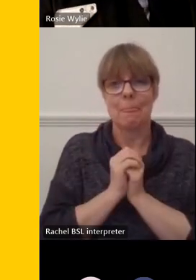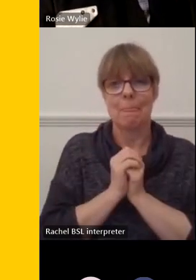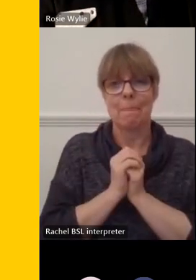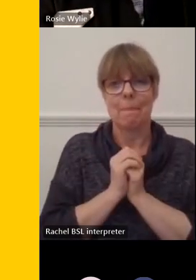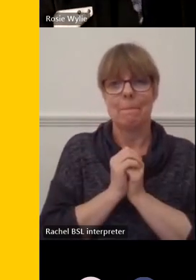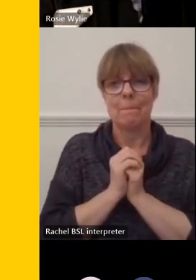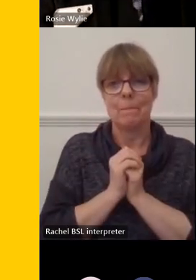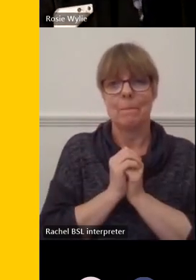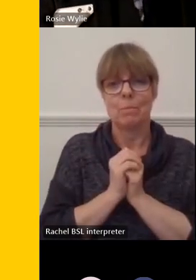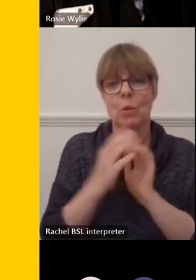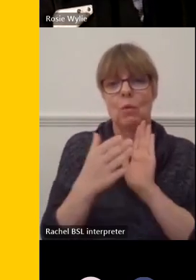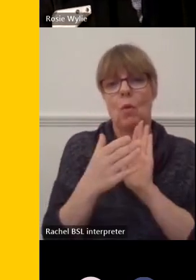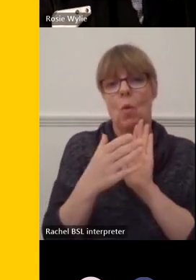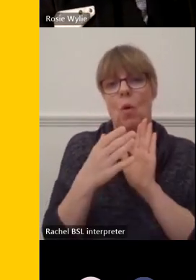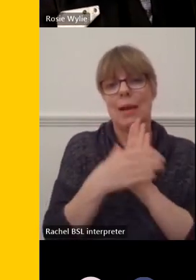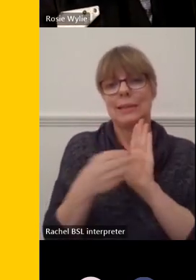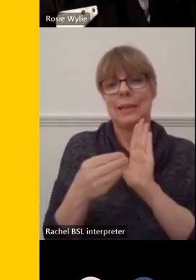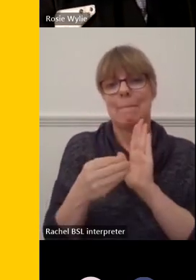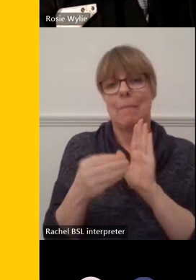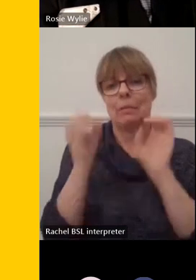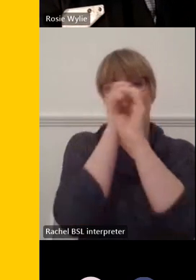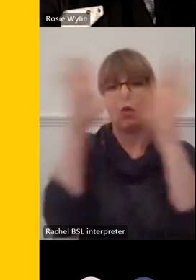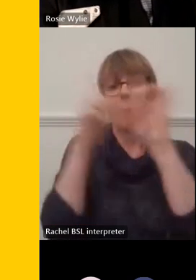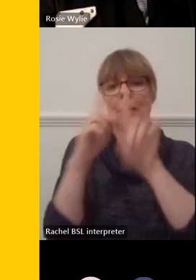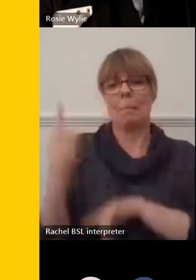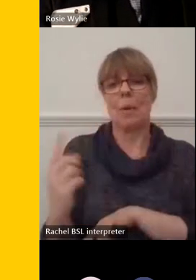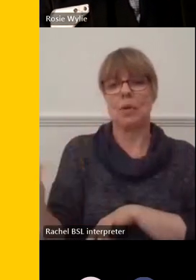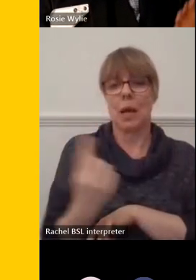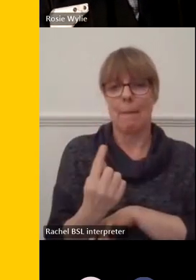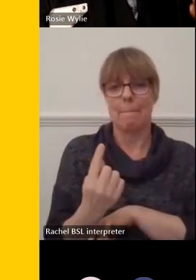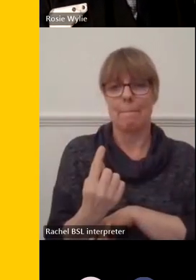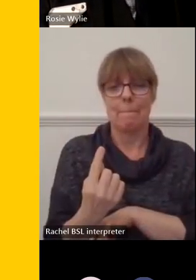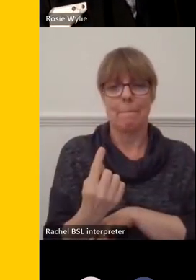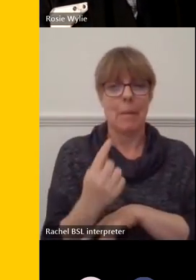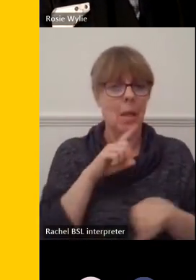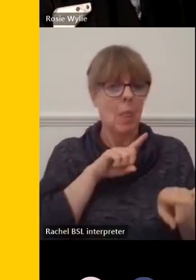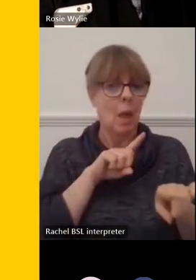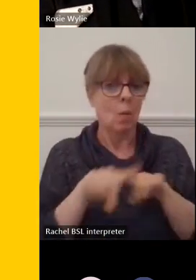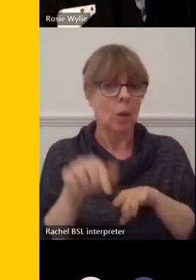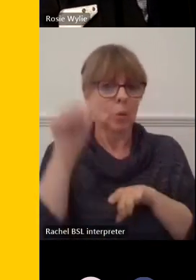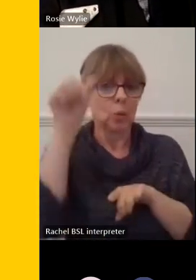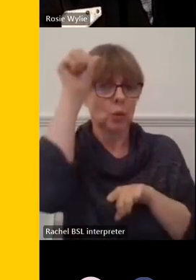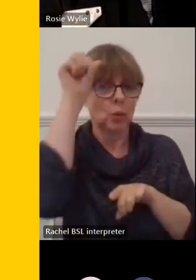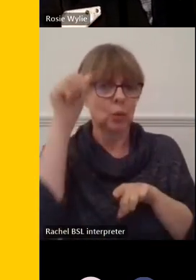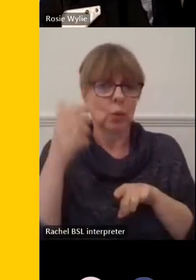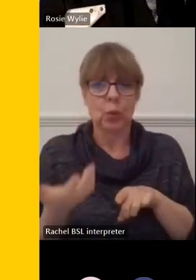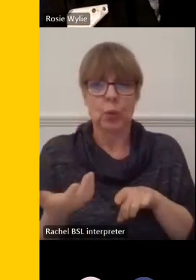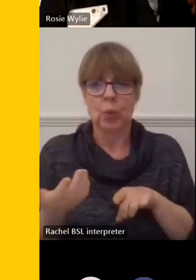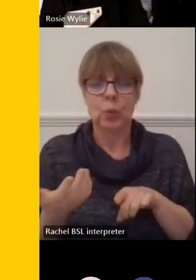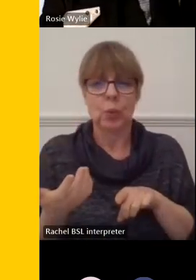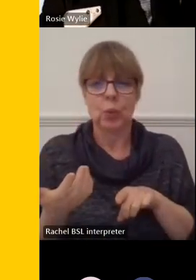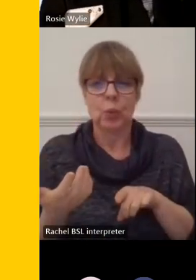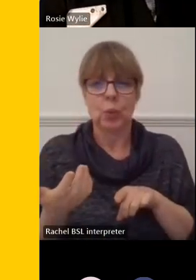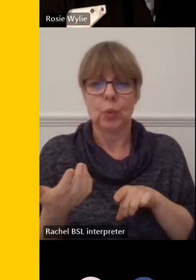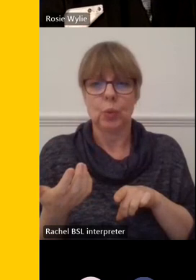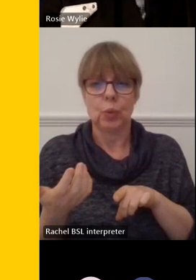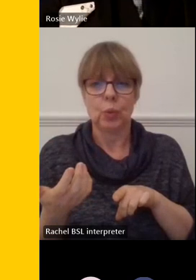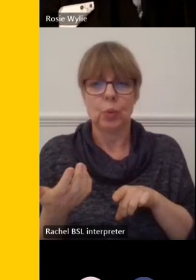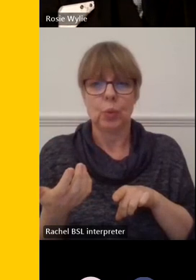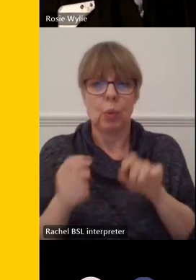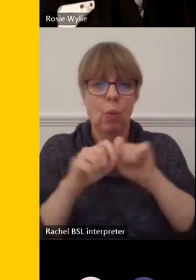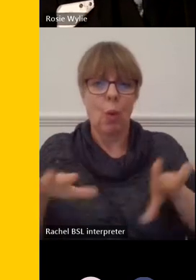someone walks in here and then they're trying to find directions that they're probably not finding that direction, not asking in